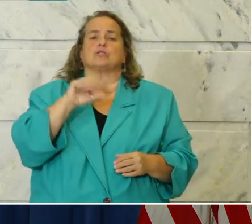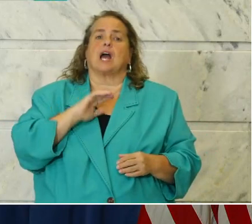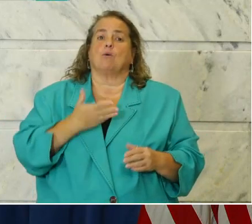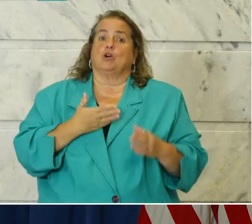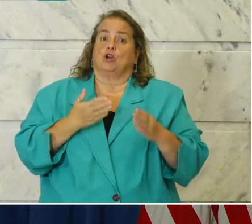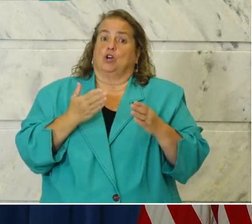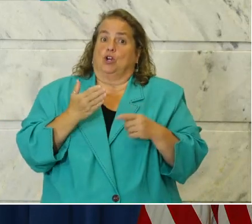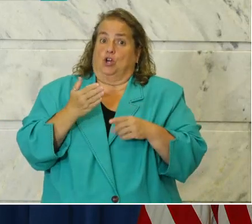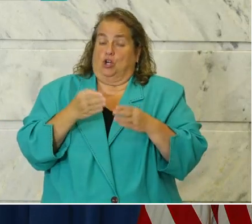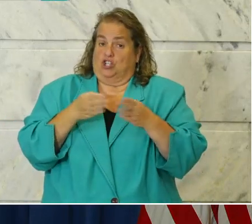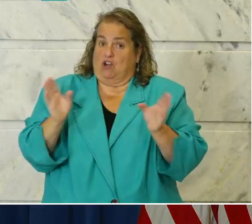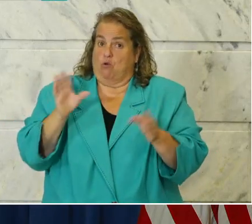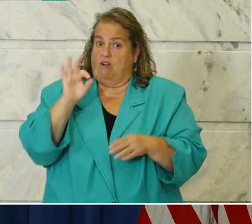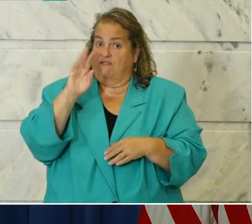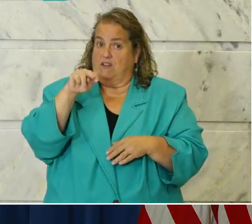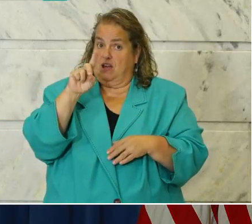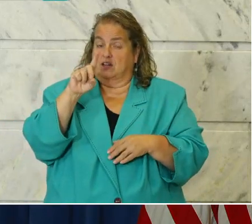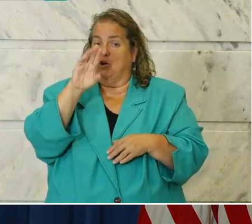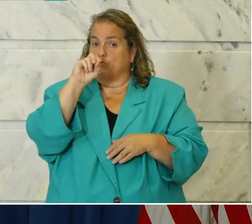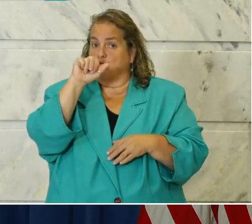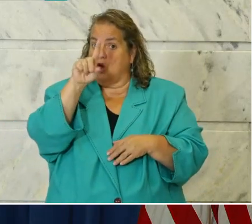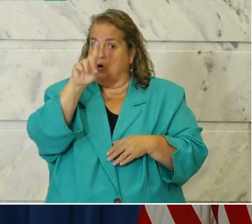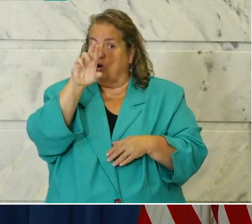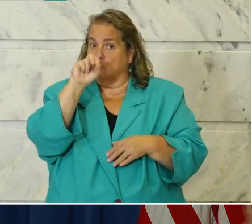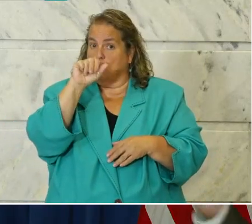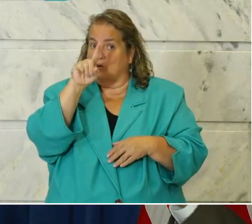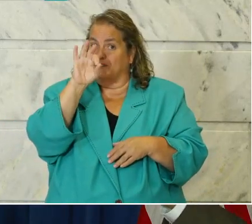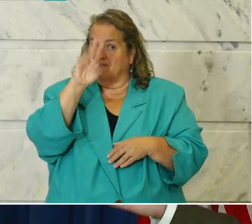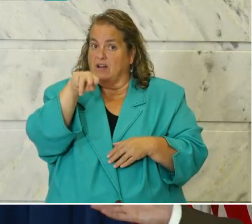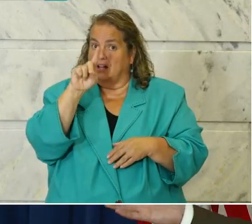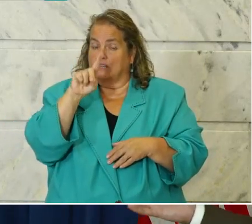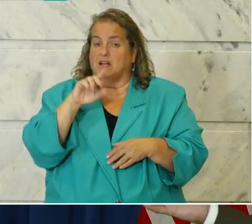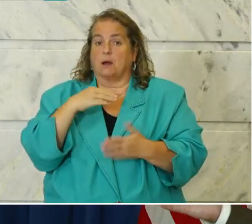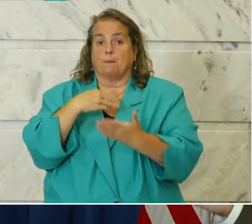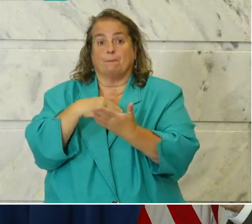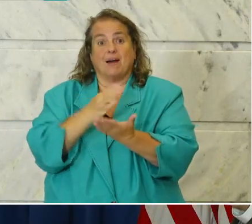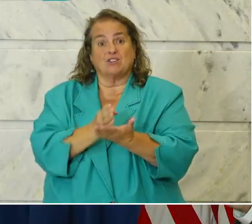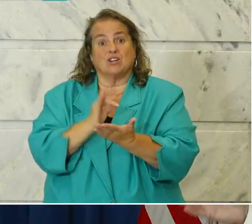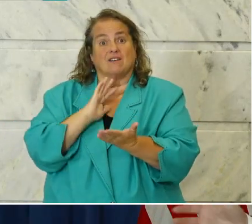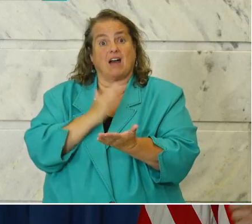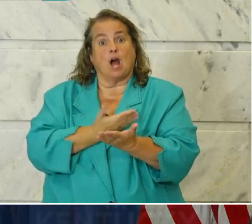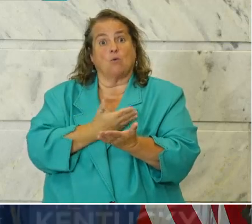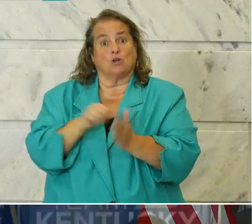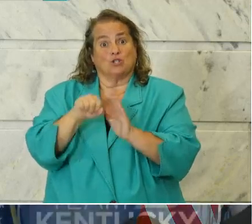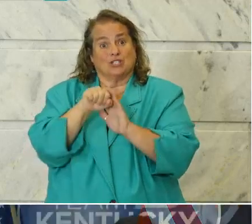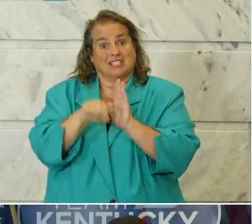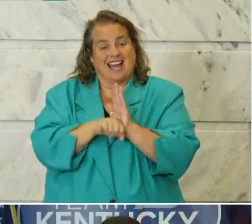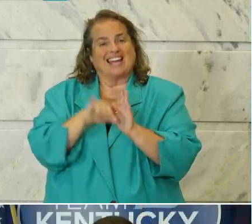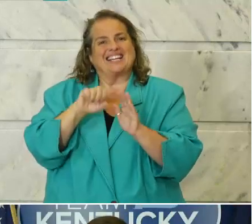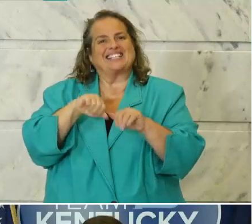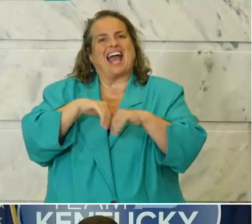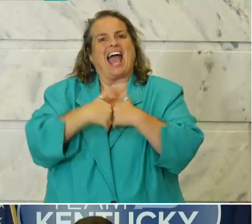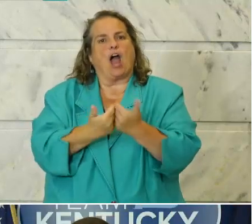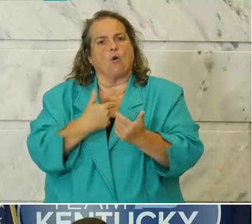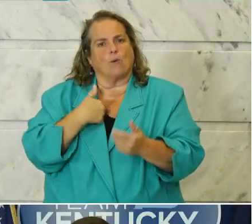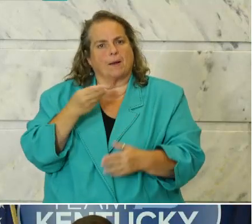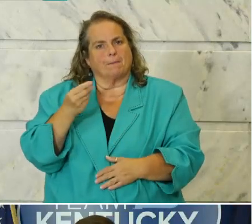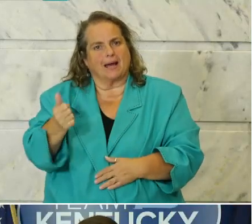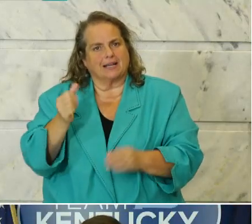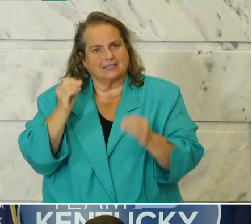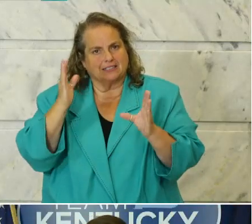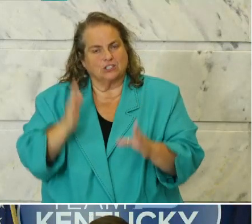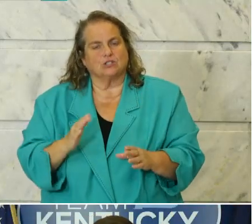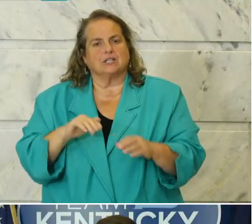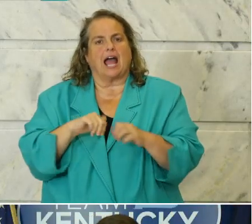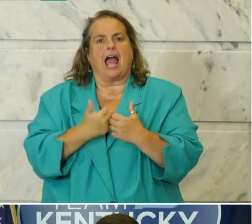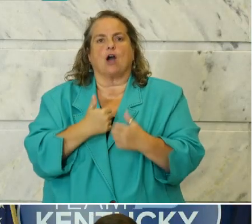general fund and road fund receipts. The budget of our state is how we pay for our teachers, how we provide those SEEK dollars, how